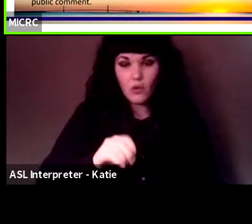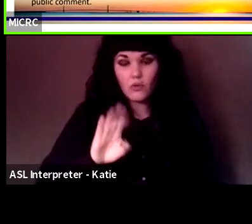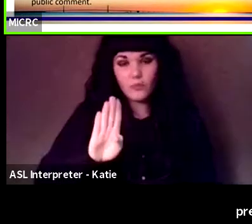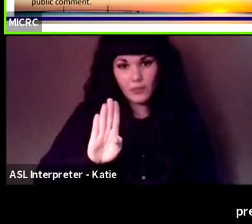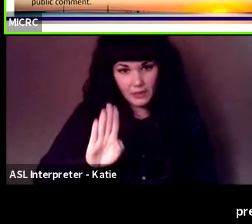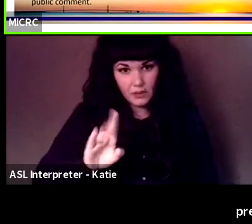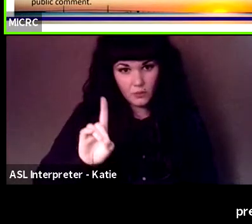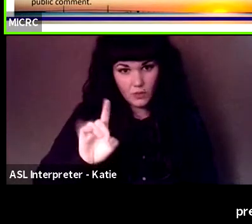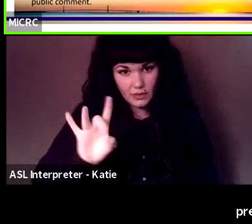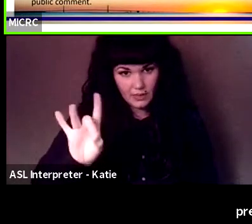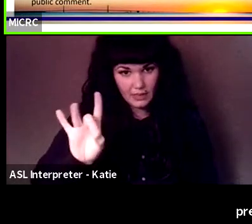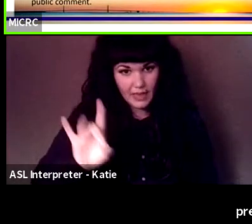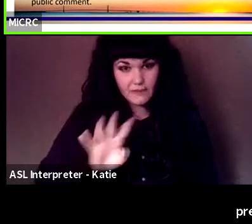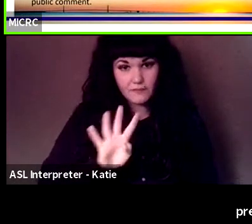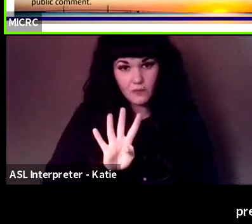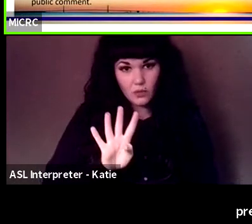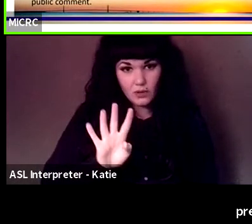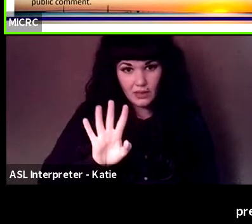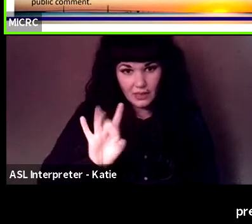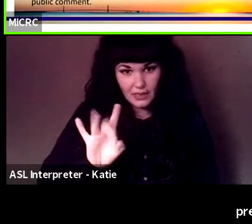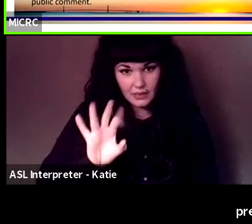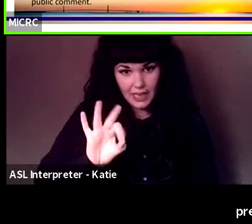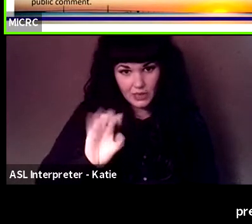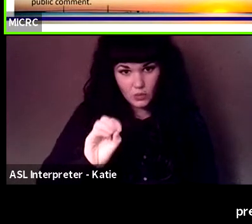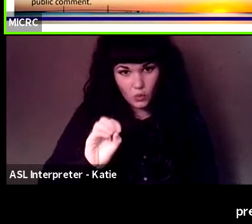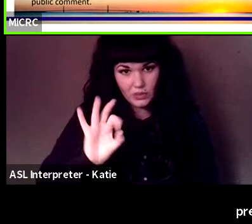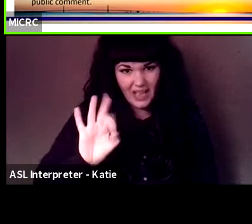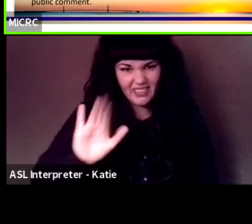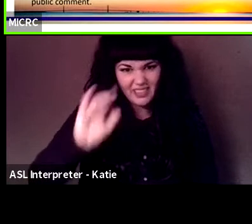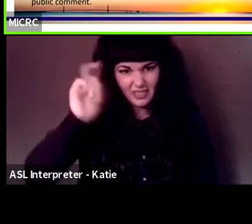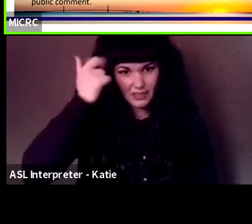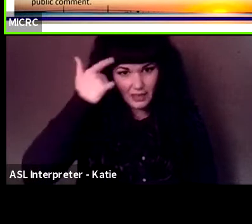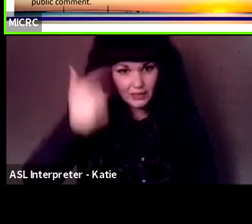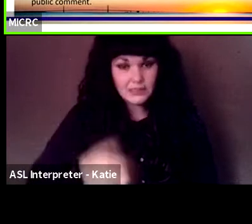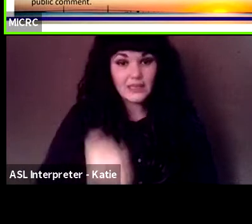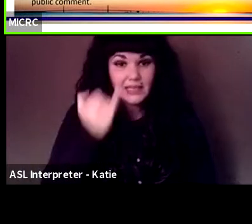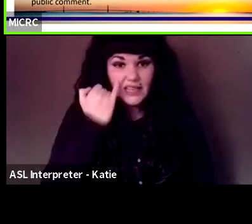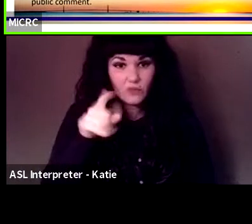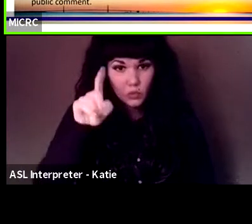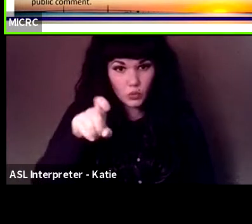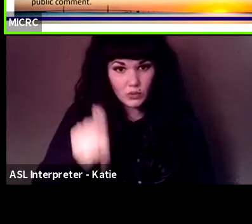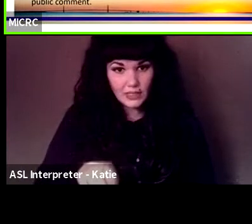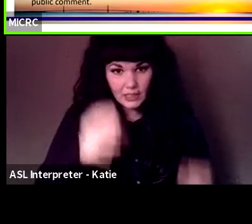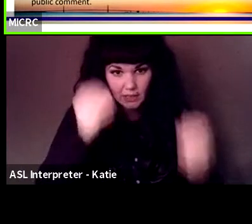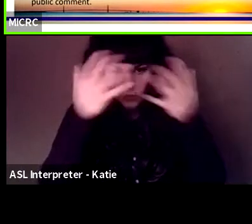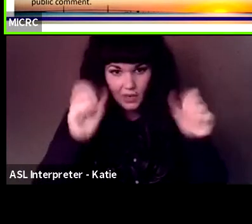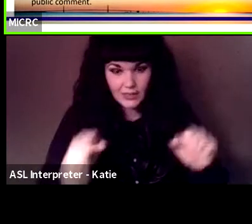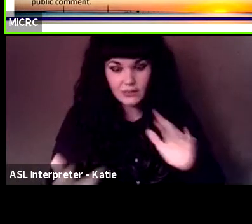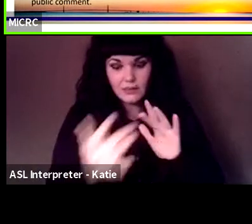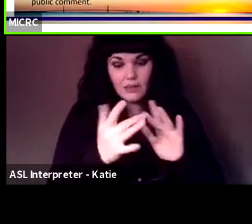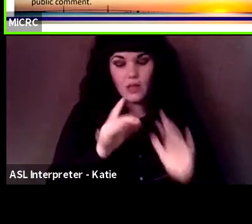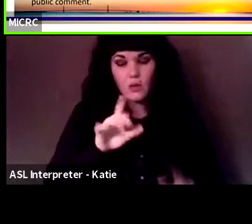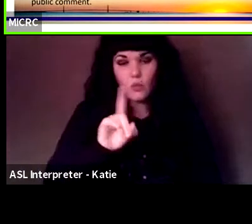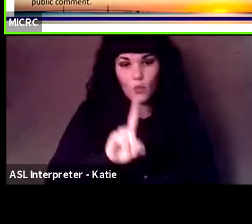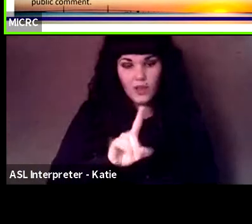in Lansing 48909. If you need information, you can call